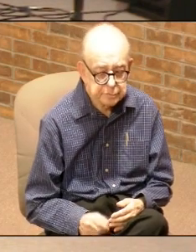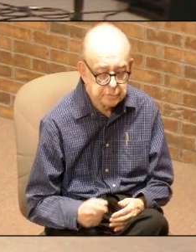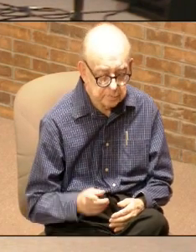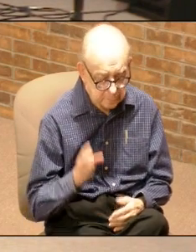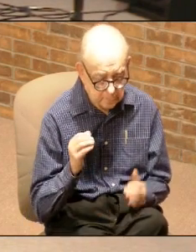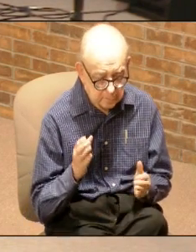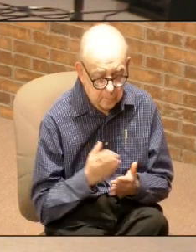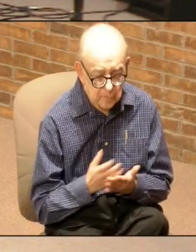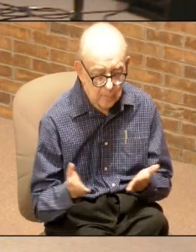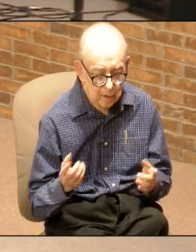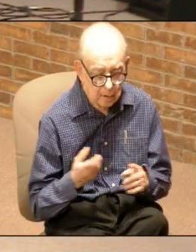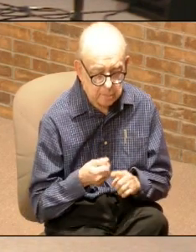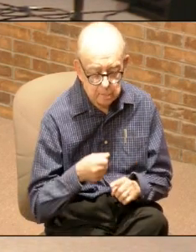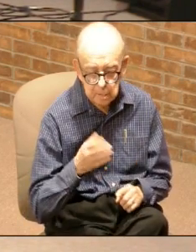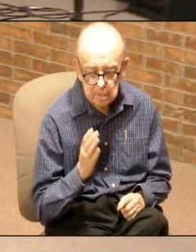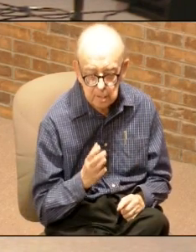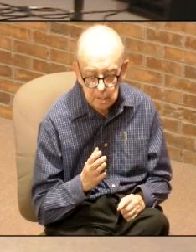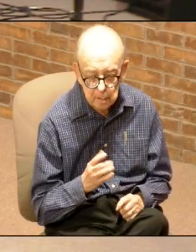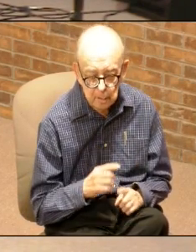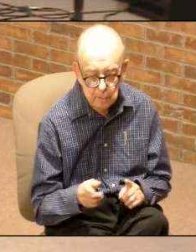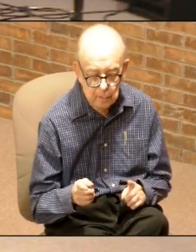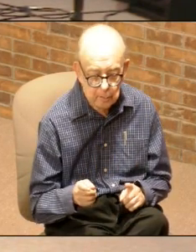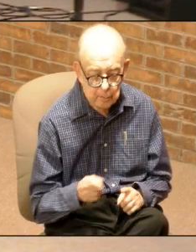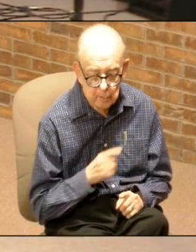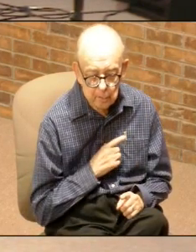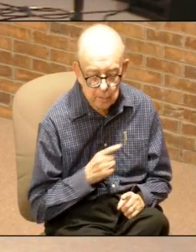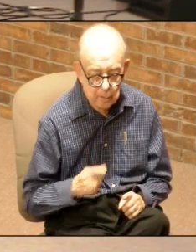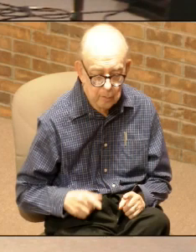You expect something from God or from